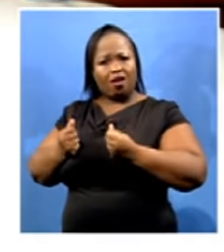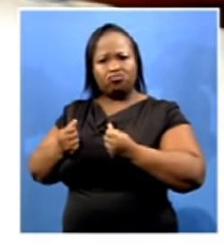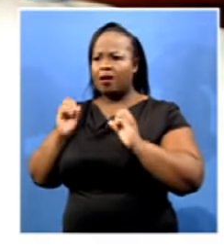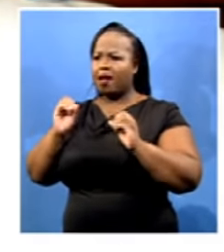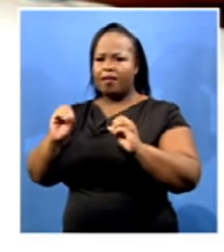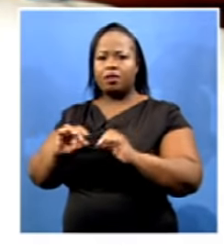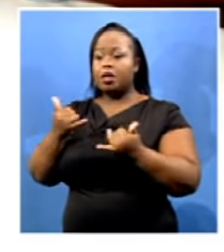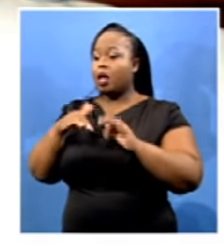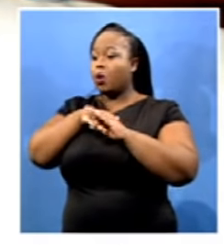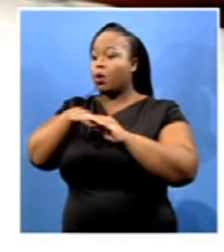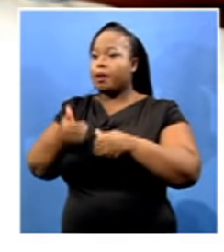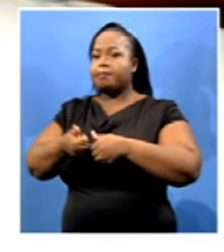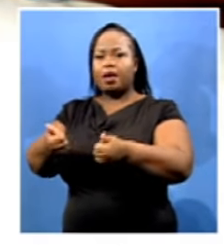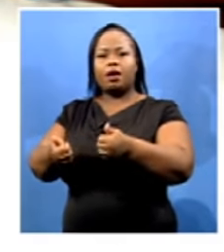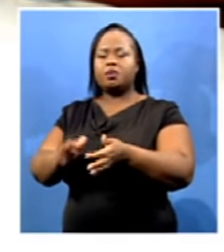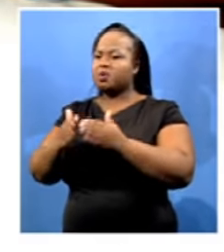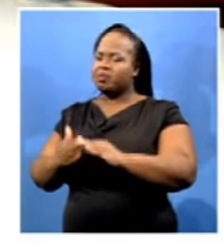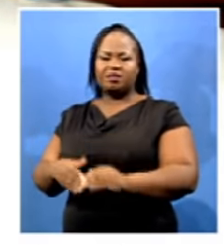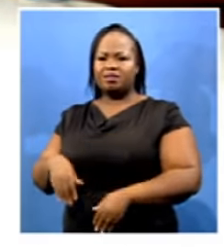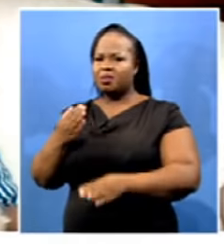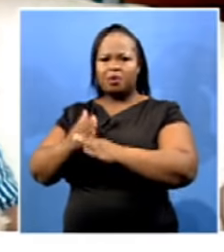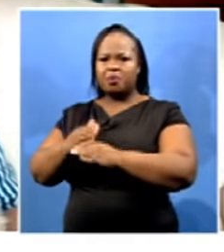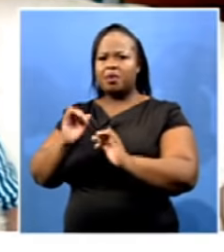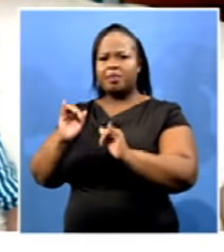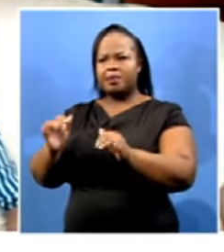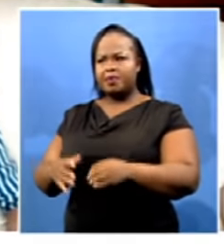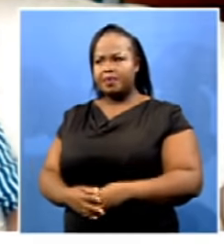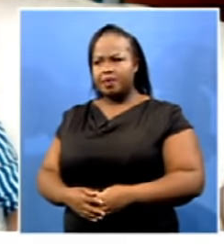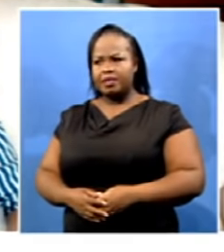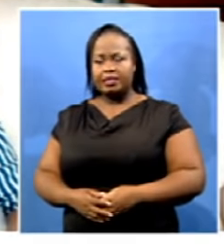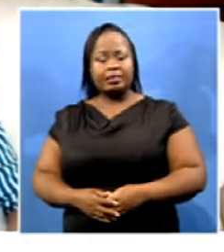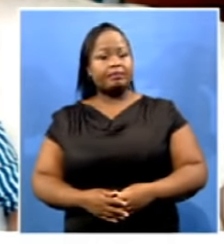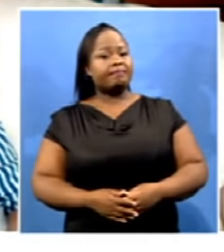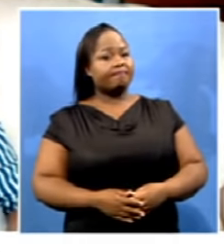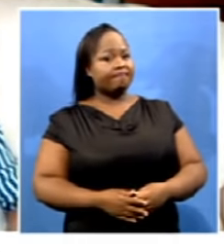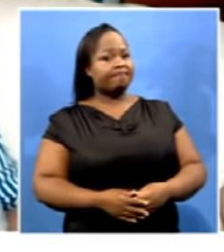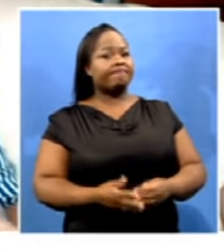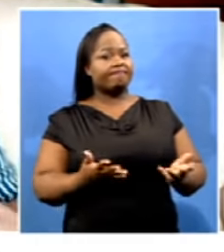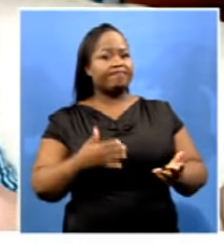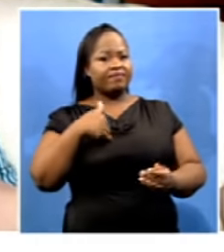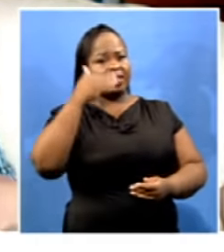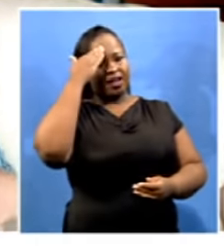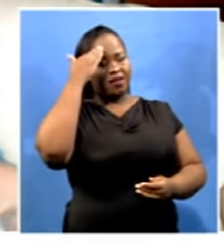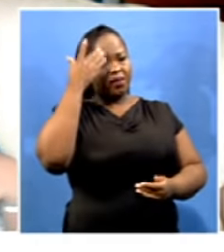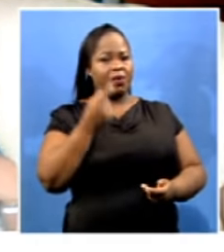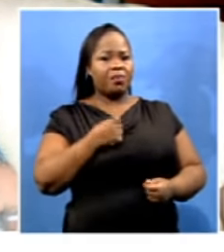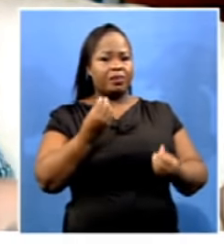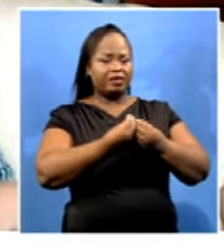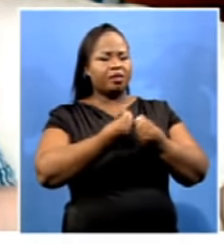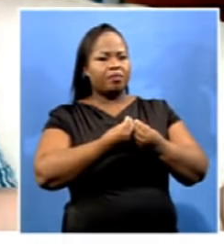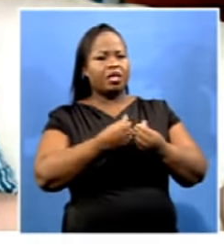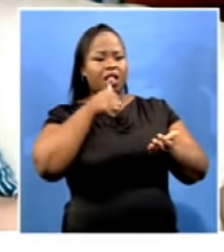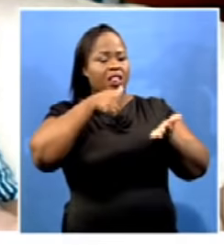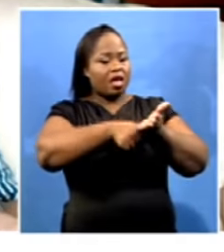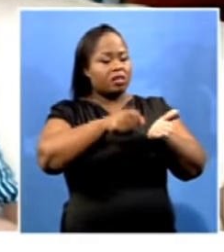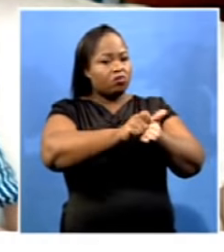out into society. Mm. It just doesn't work that way. Yeah, I mean that I know is something that you penned in a letter